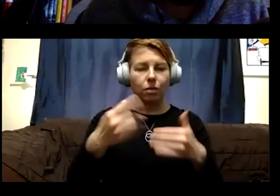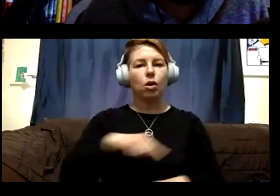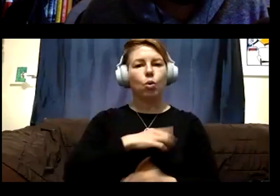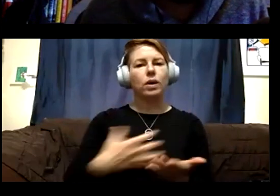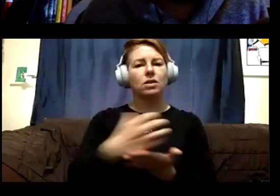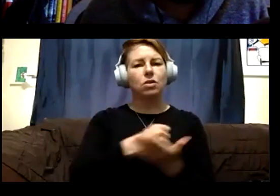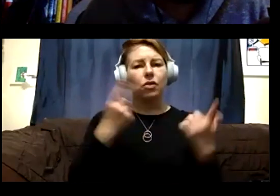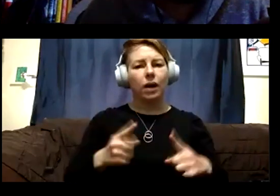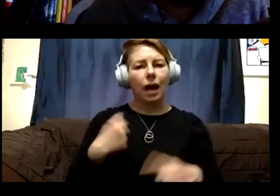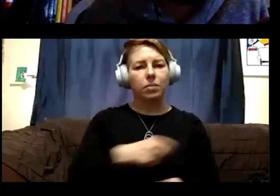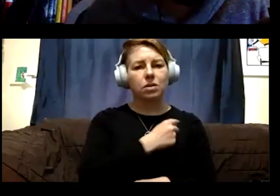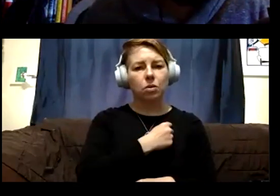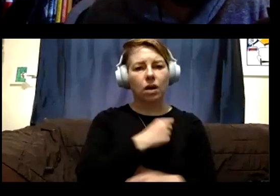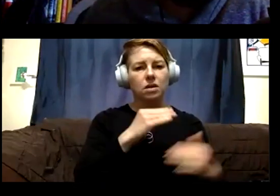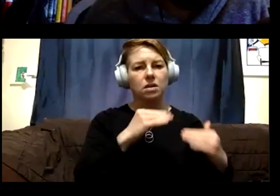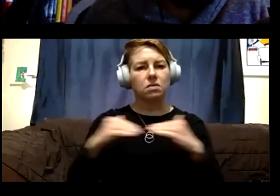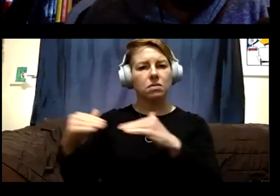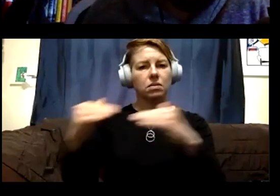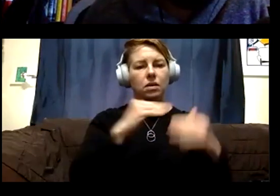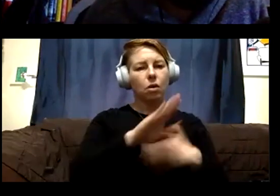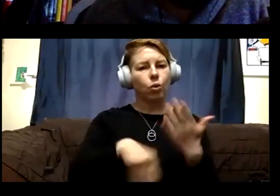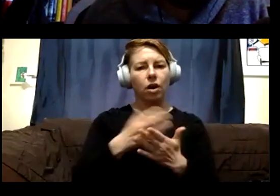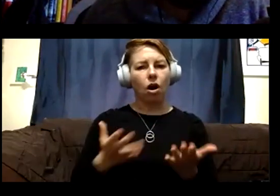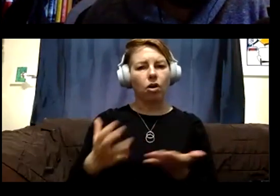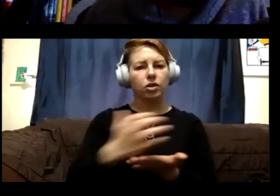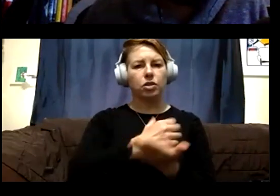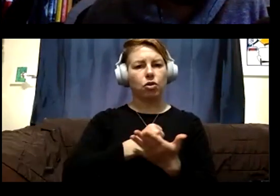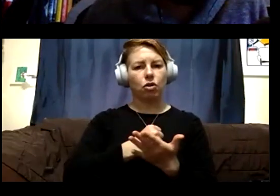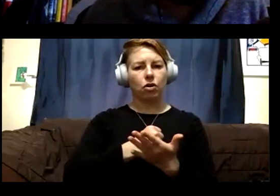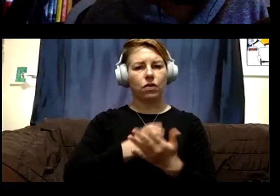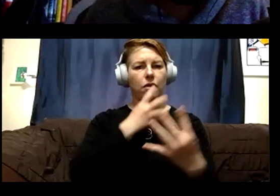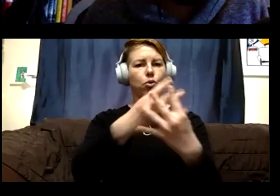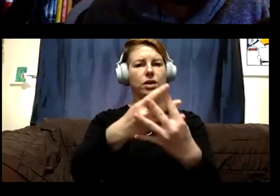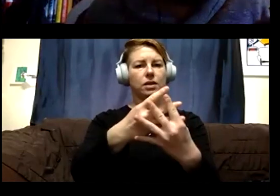equally. That we all deserve this prison of the future.